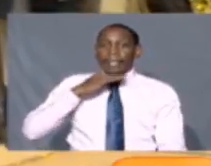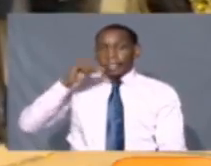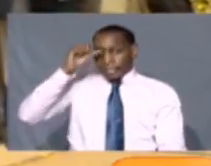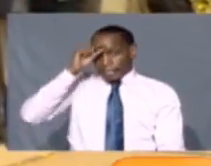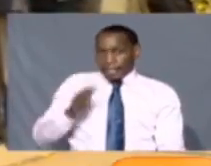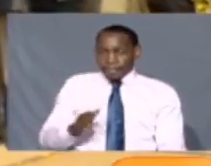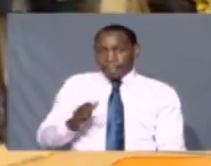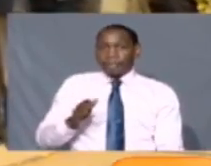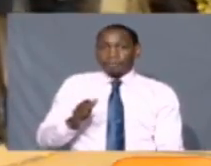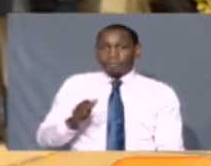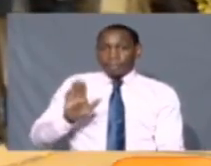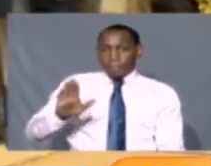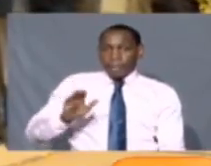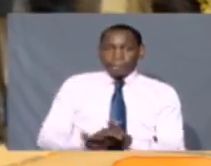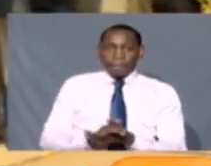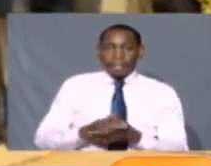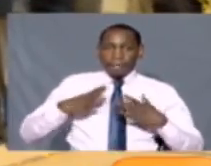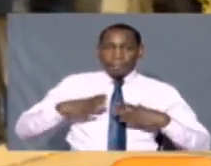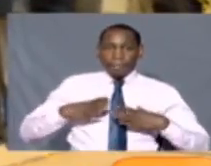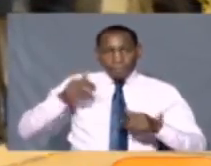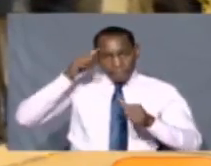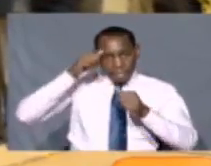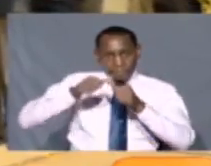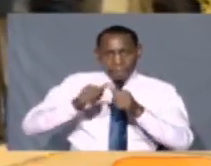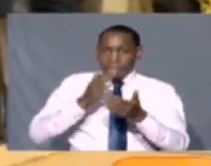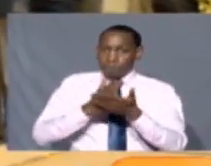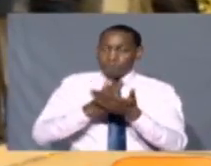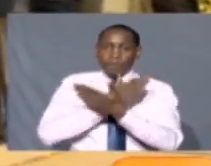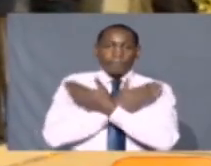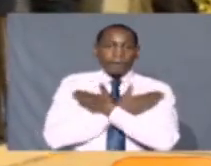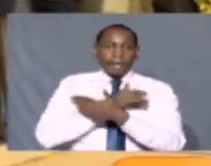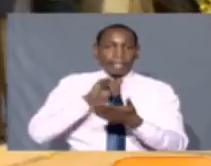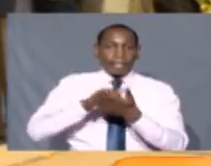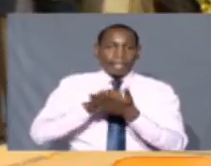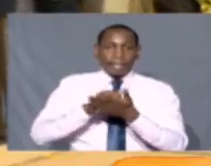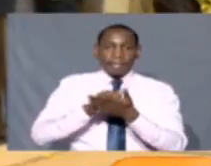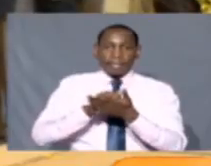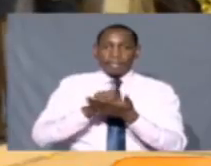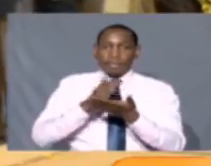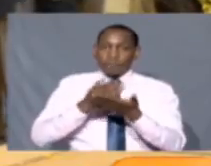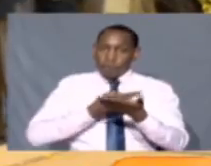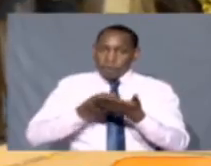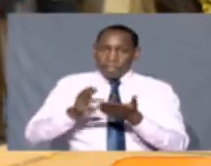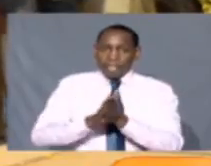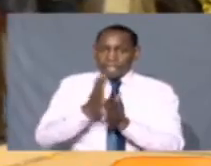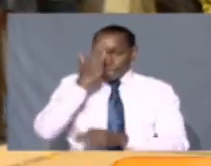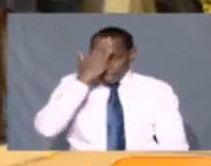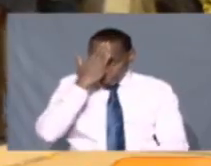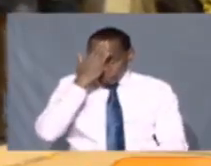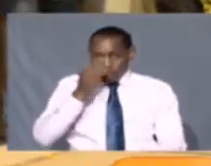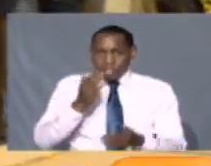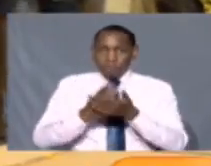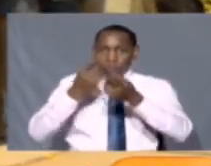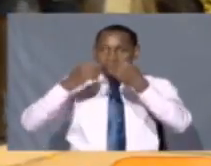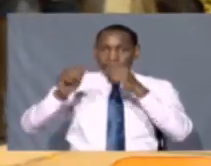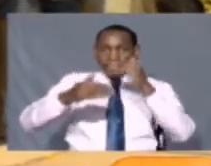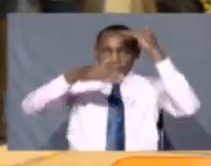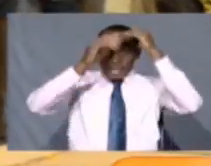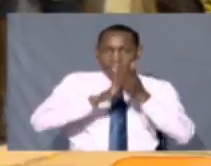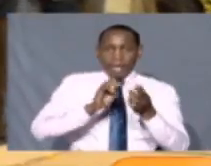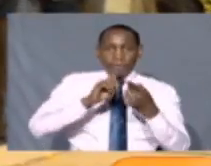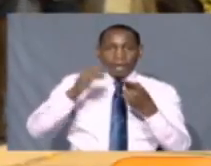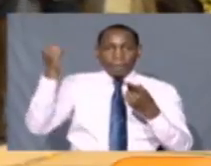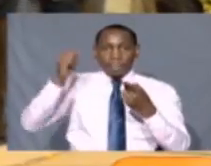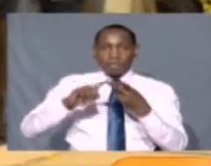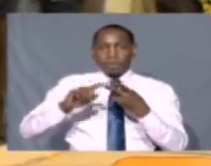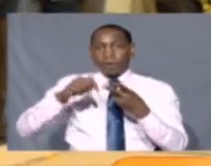wife, friend and colleague, mourners here remember a true friend who was forthright, humble yet successful in her career, both politically